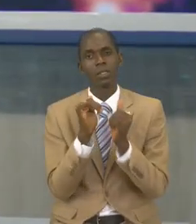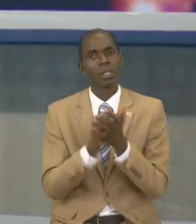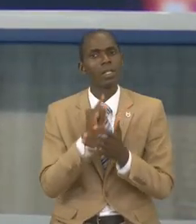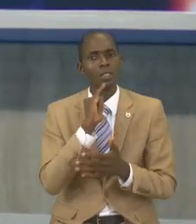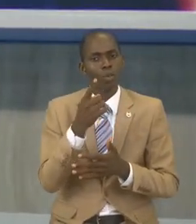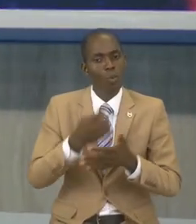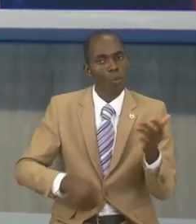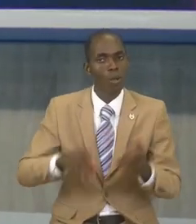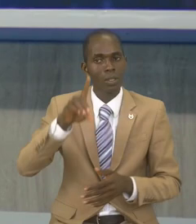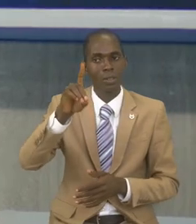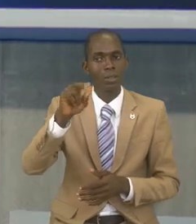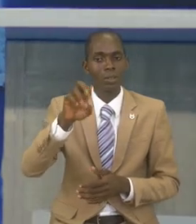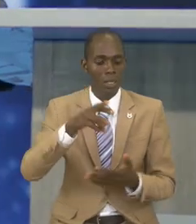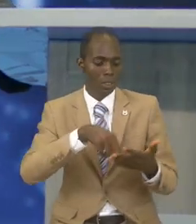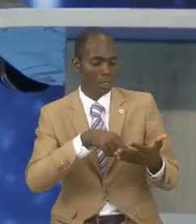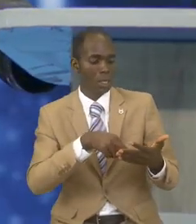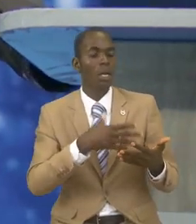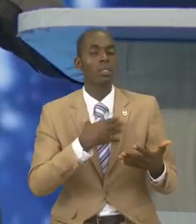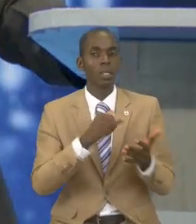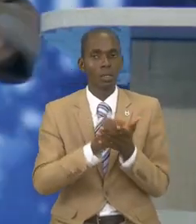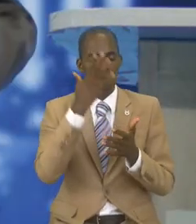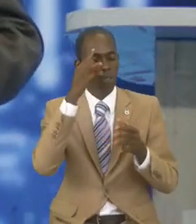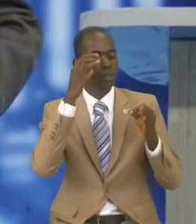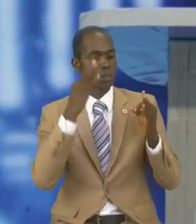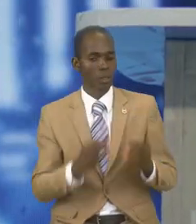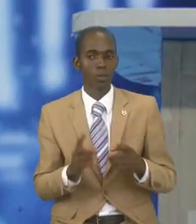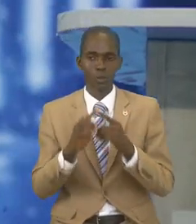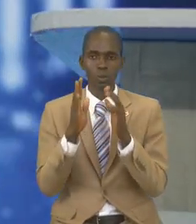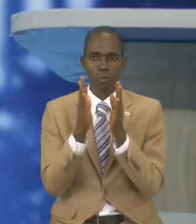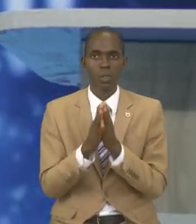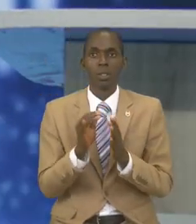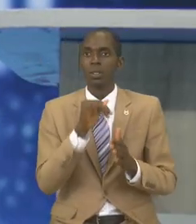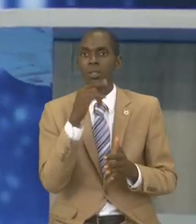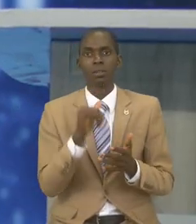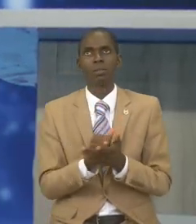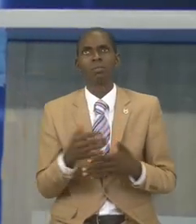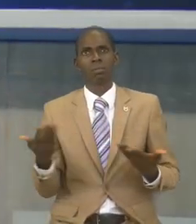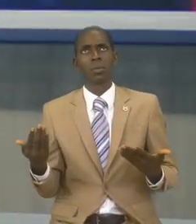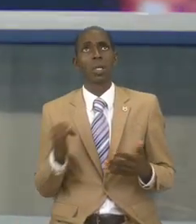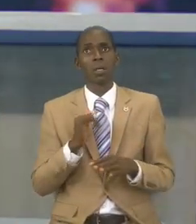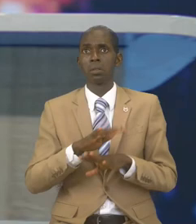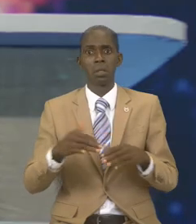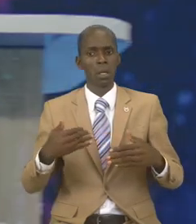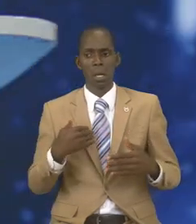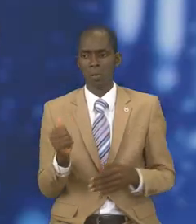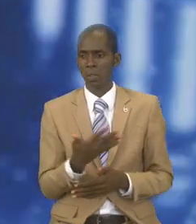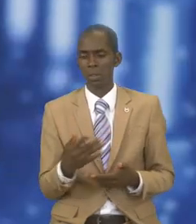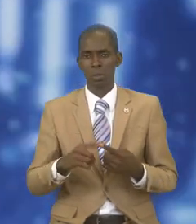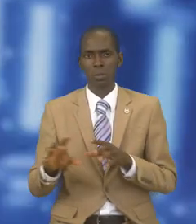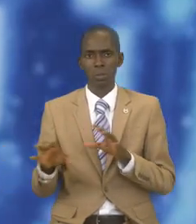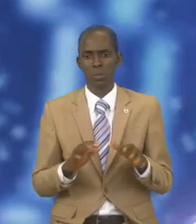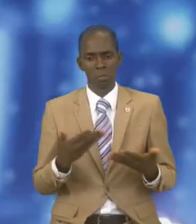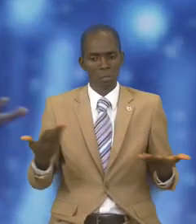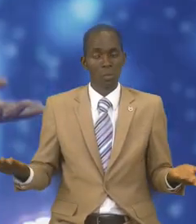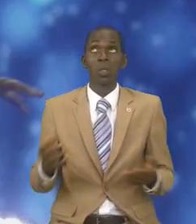That's why he made up his mind. Look at what the Lord had said. He didn't say, we don't have anything to do, we don't have any price to pay, God will